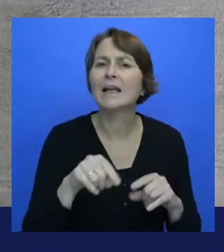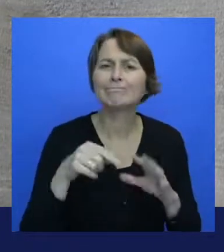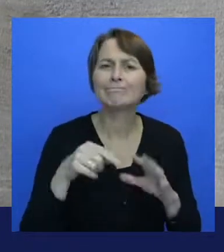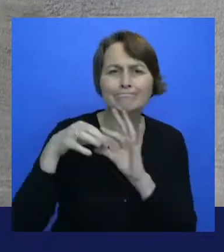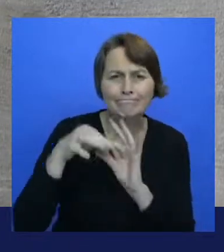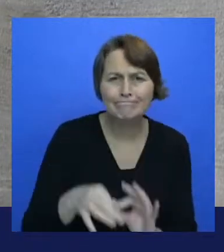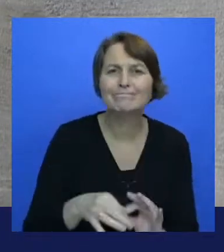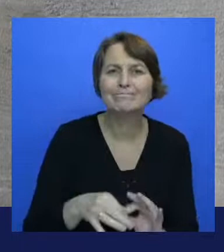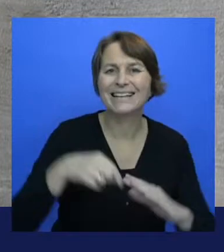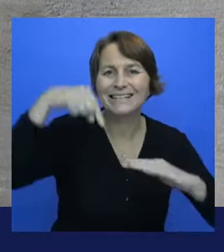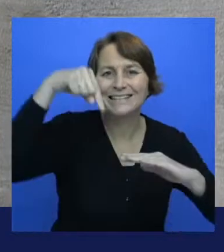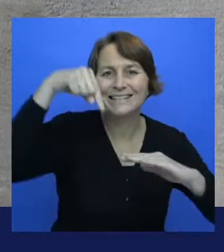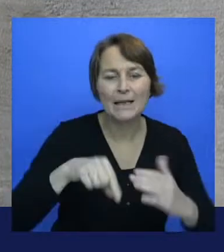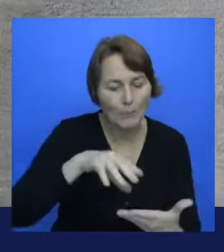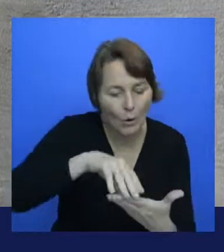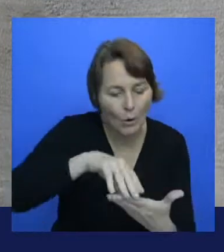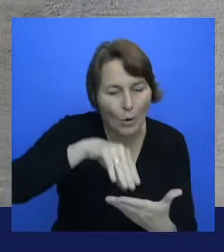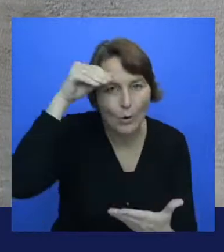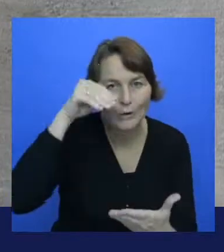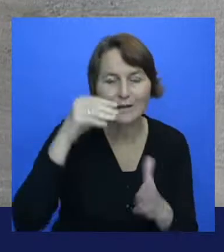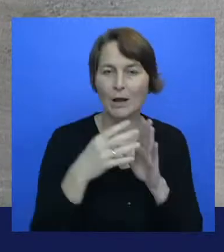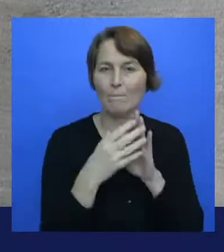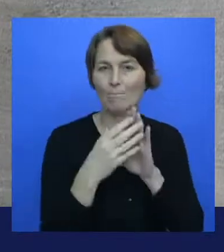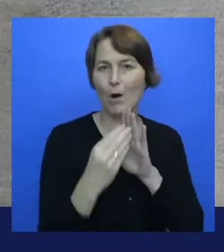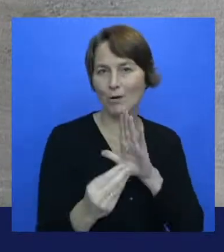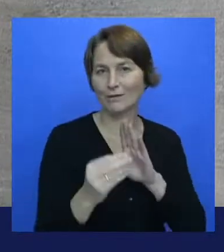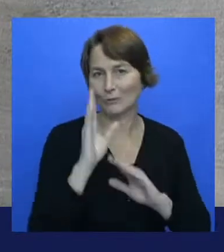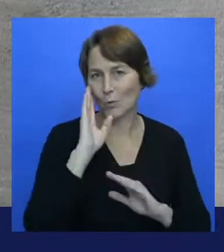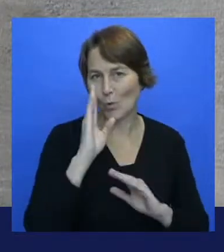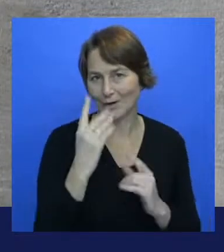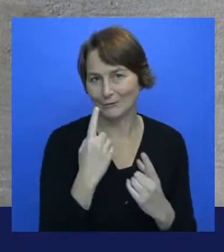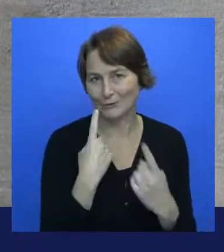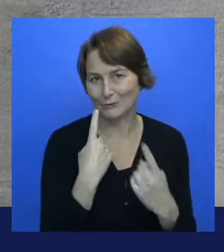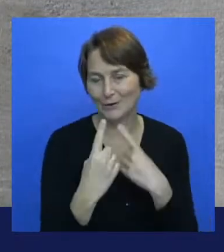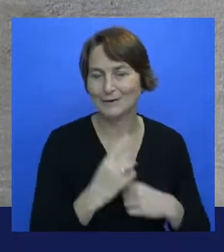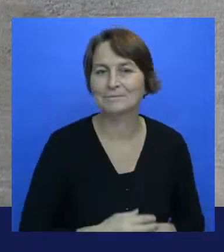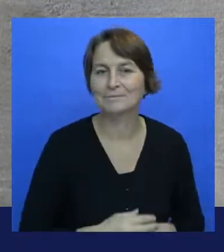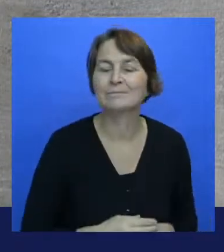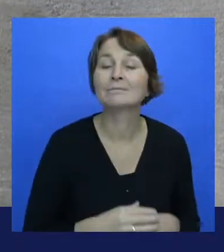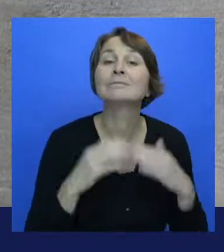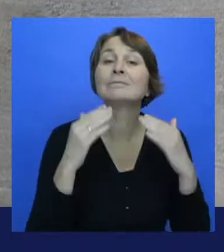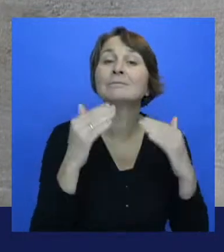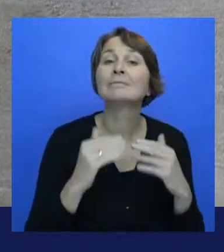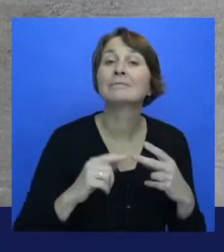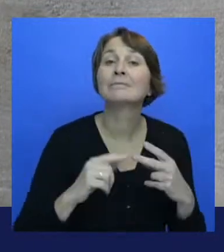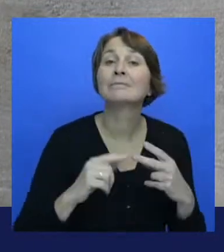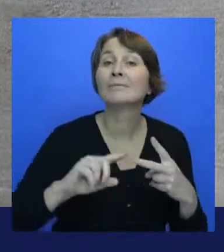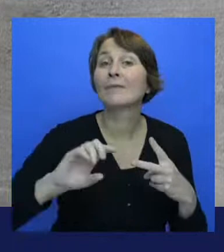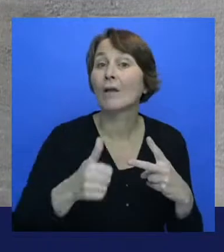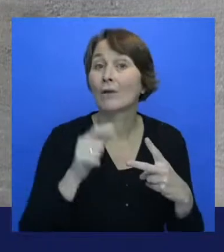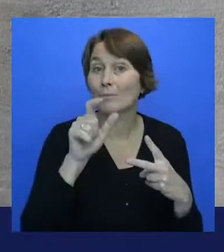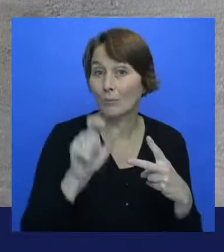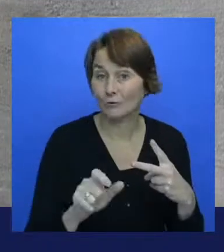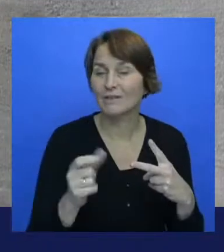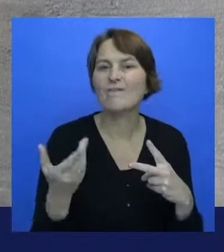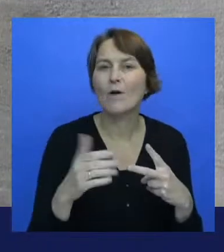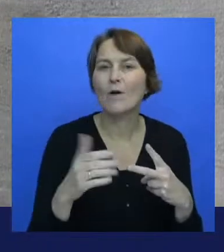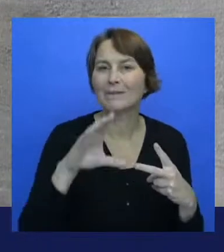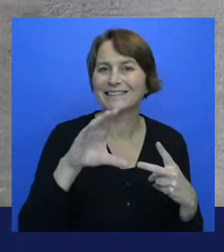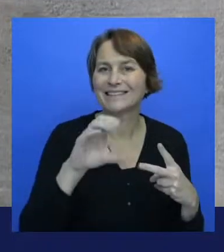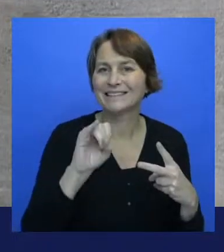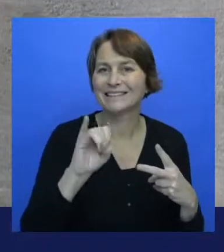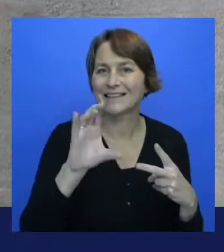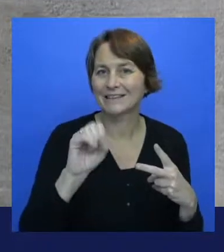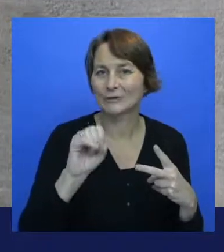that's pretty cool, I think. And we have Elizabeth from Cisco, who's going to talk about micro